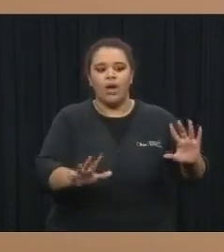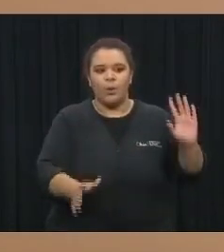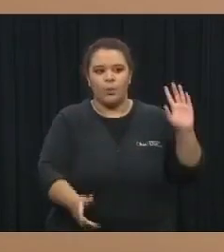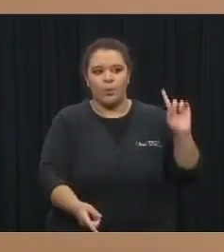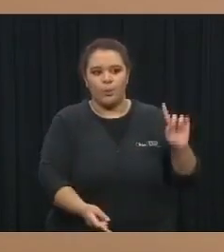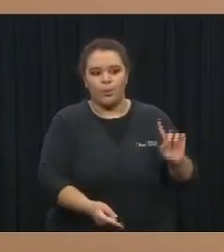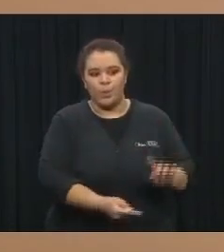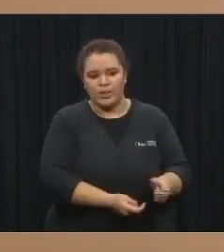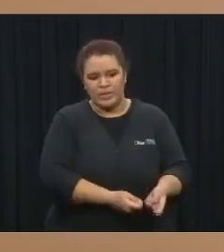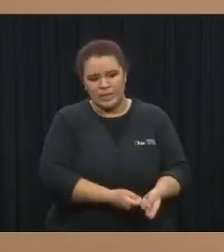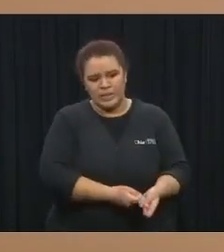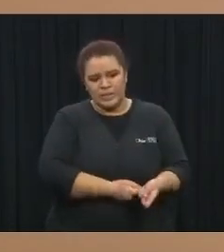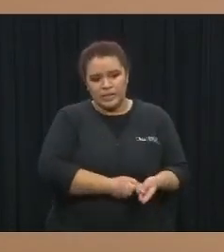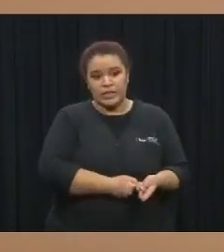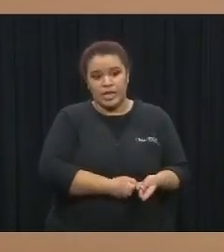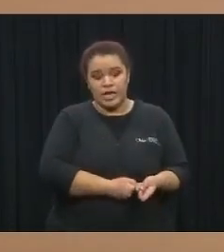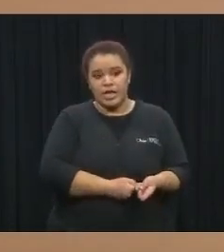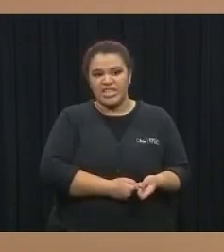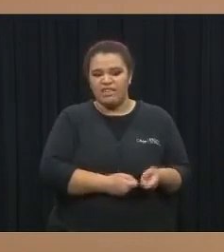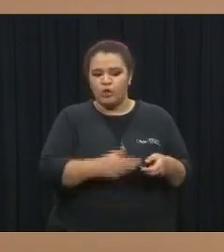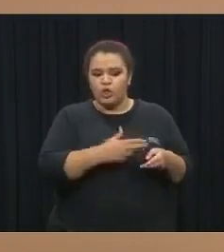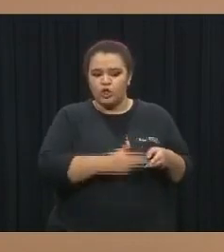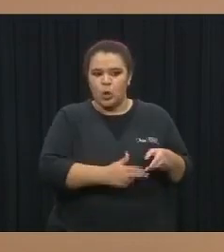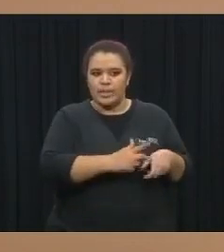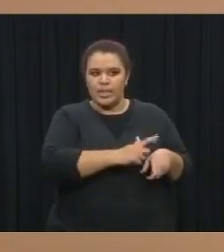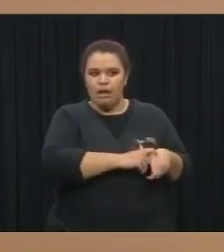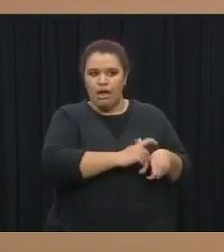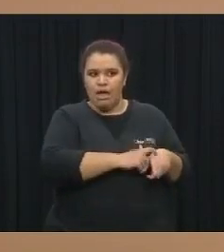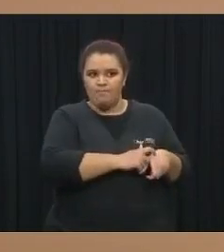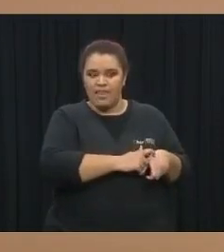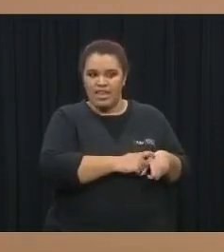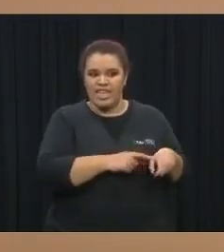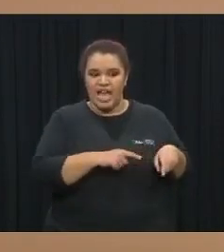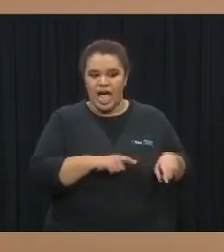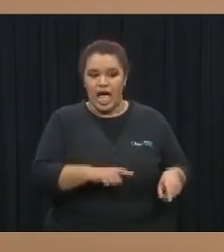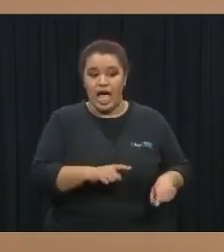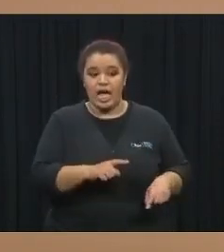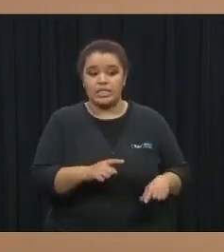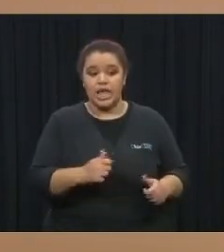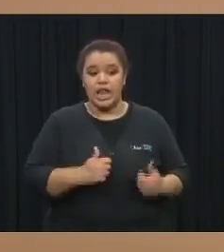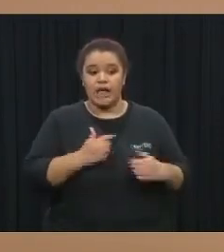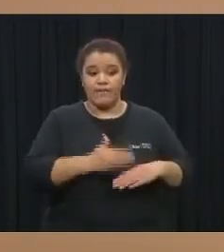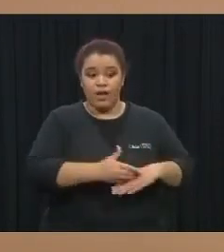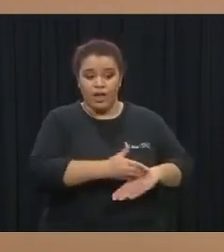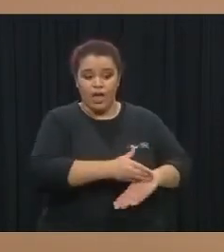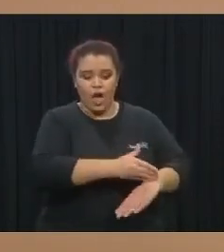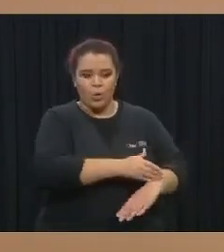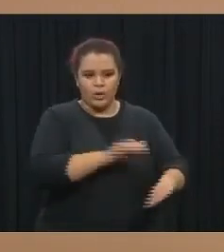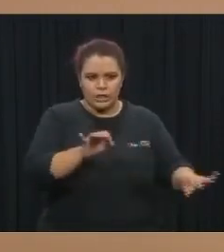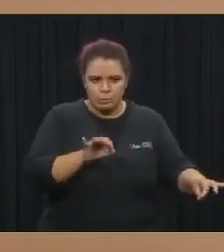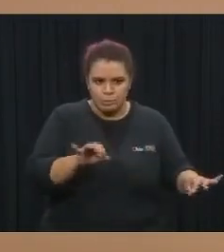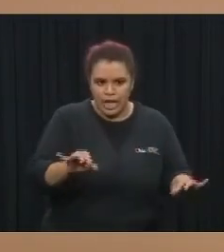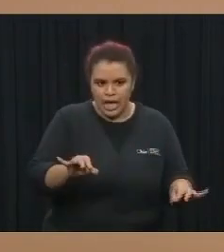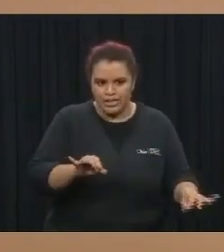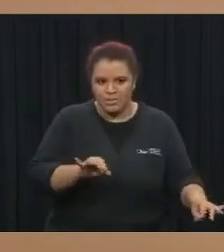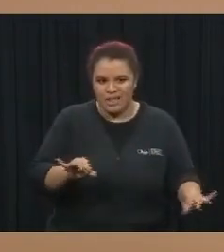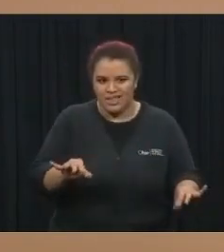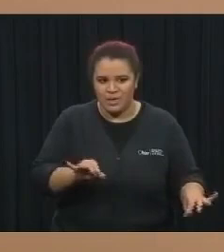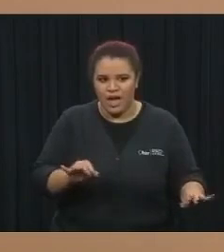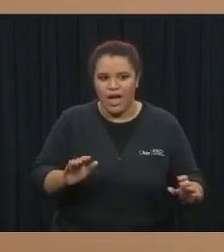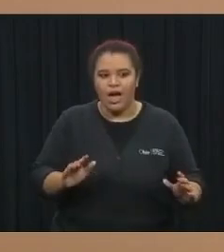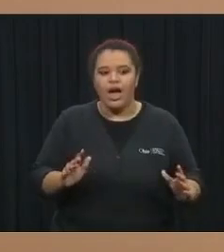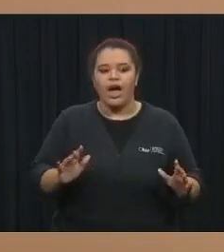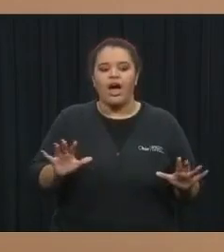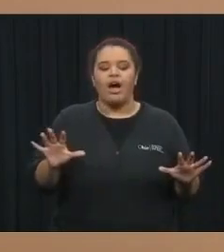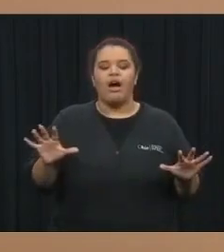you through the strategies and we will walk out of this together in a different way, and all that will happen most likely before we'll